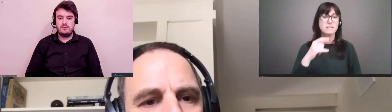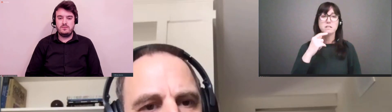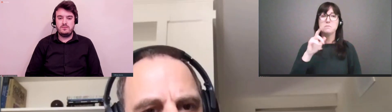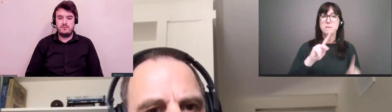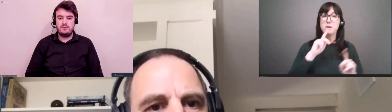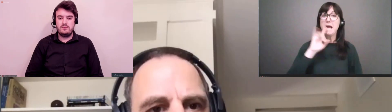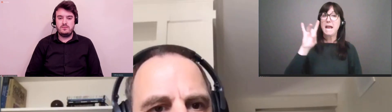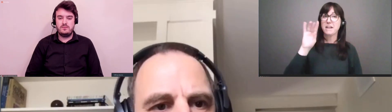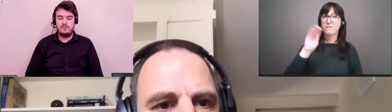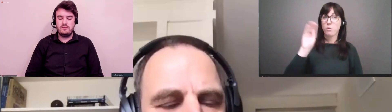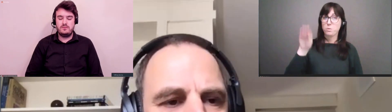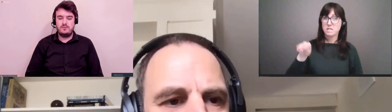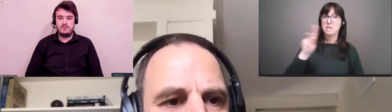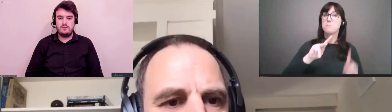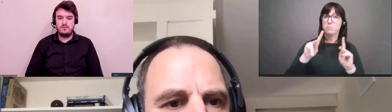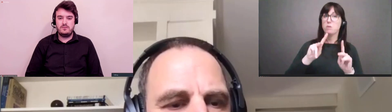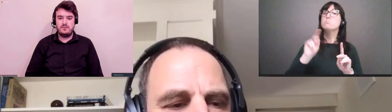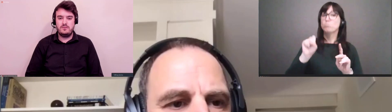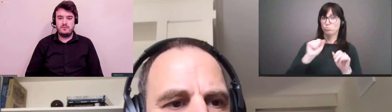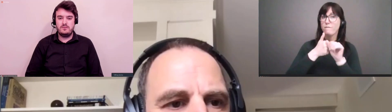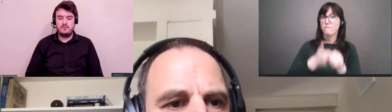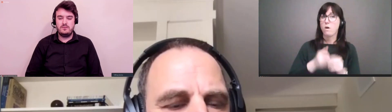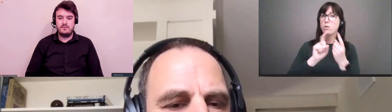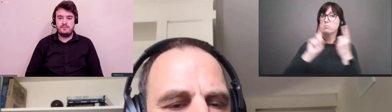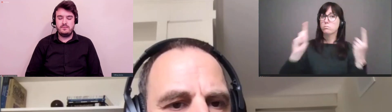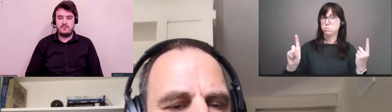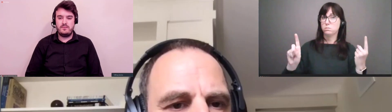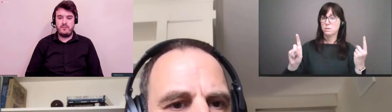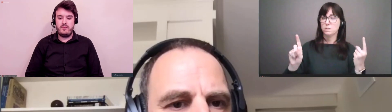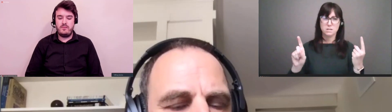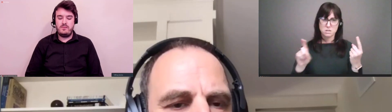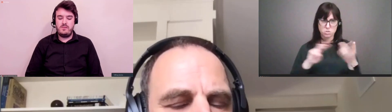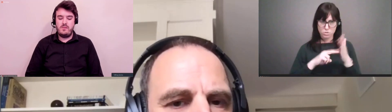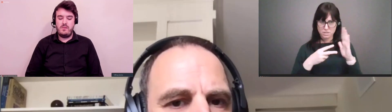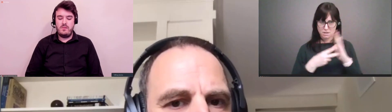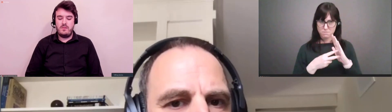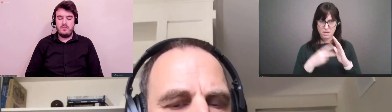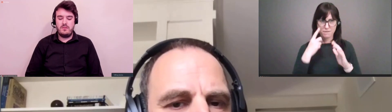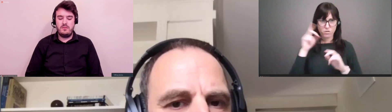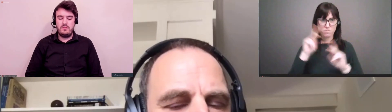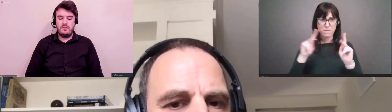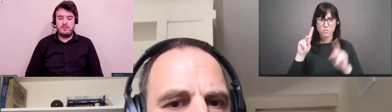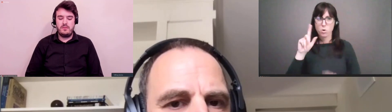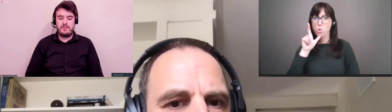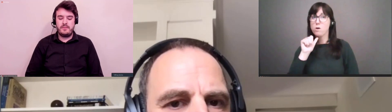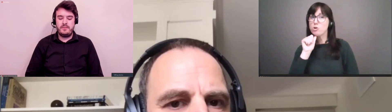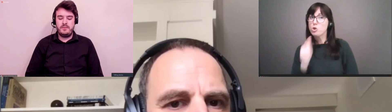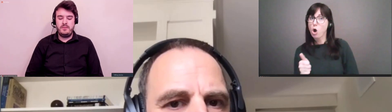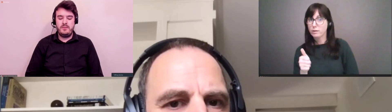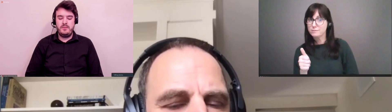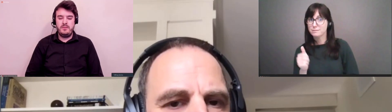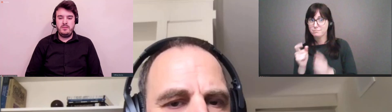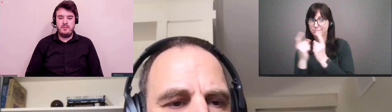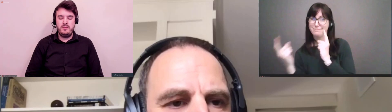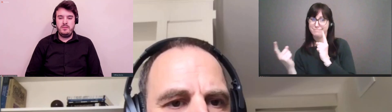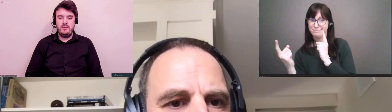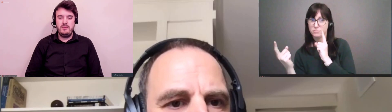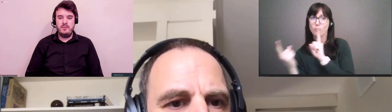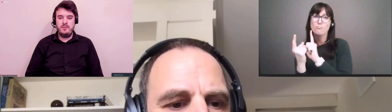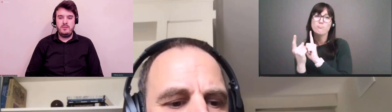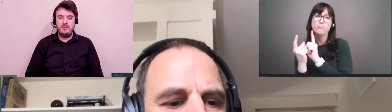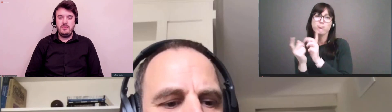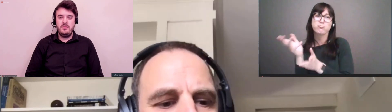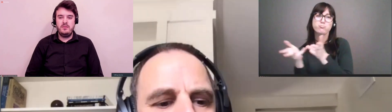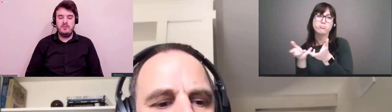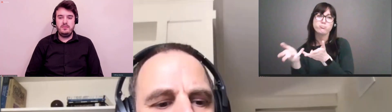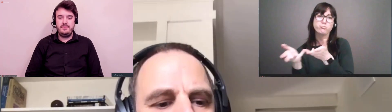social distancing. Is that correct? So what does that tell us about those who are not? And do you suspect that there are